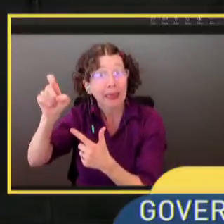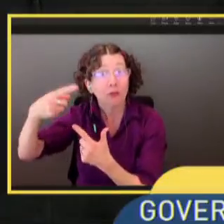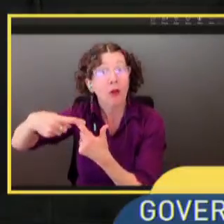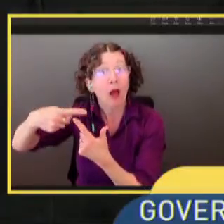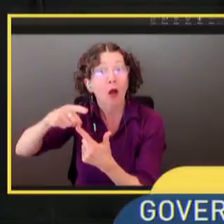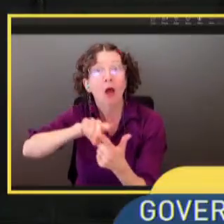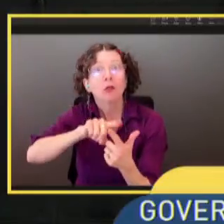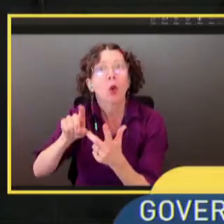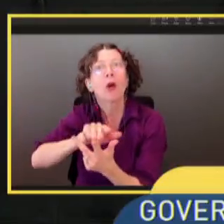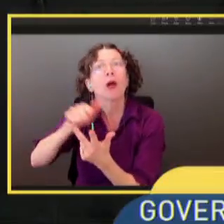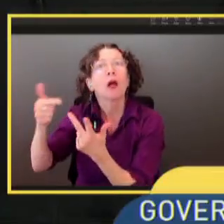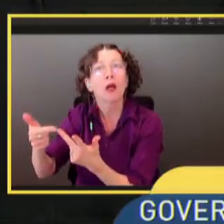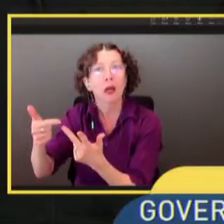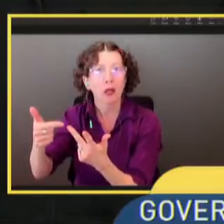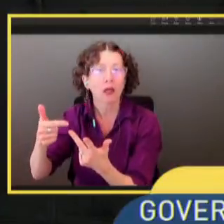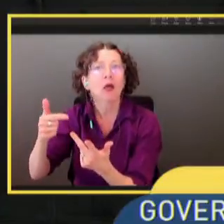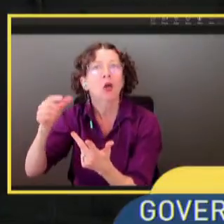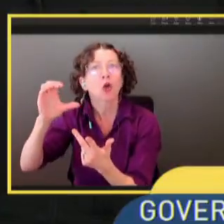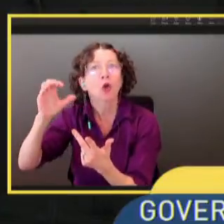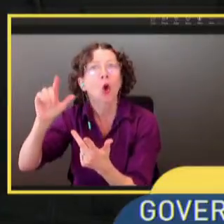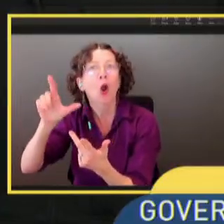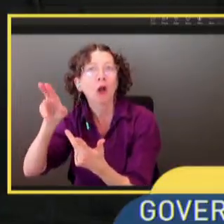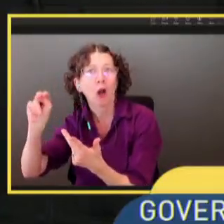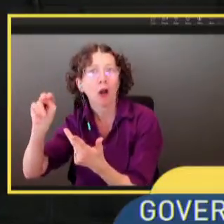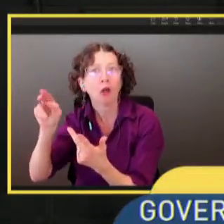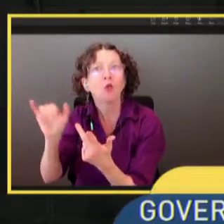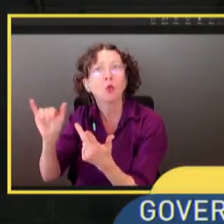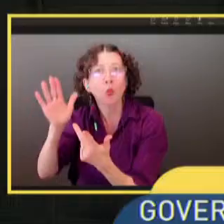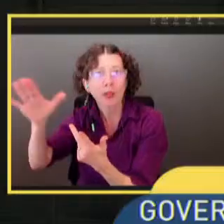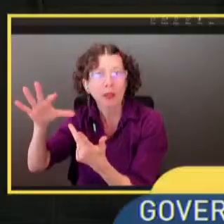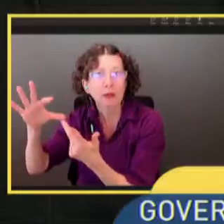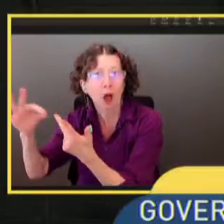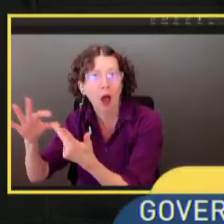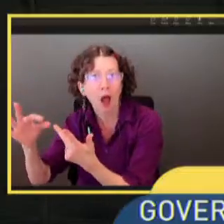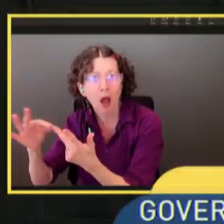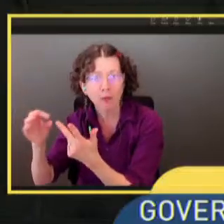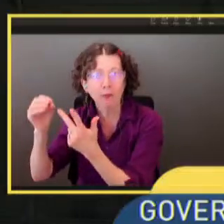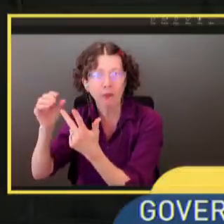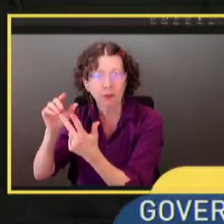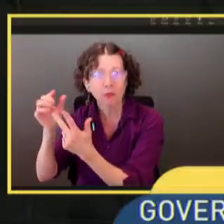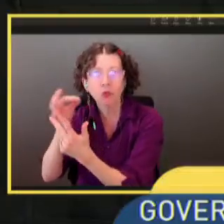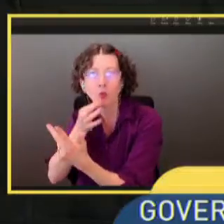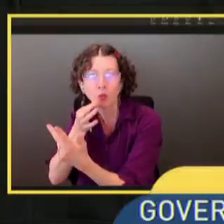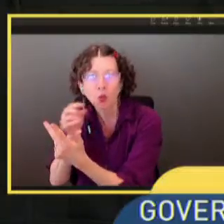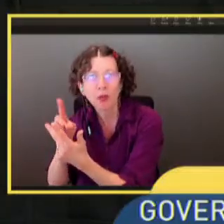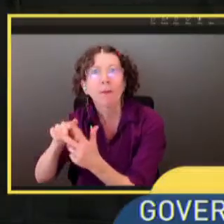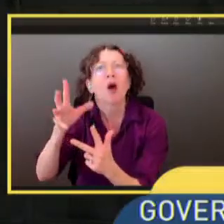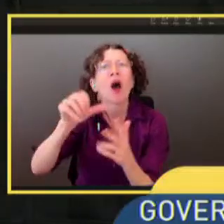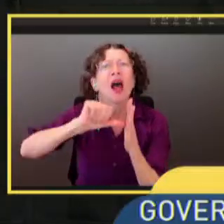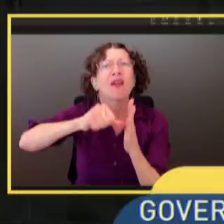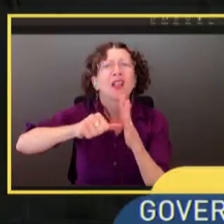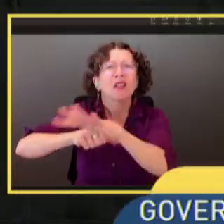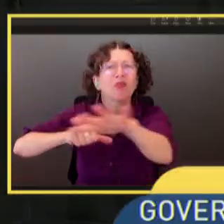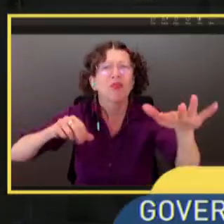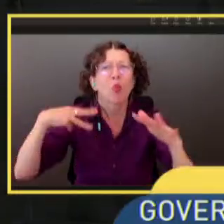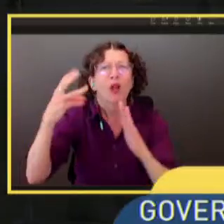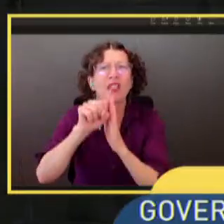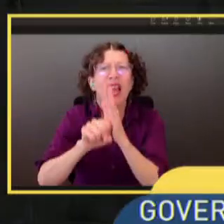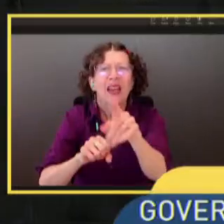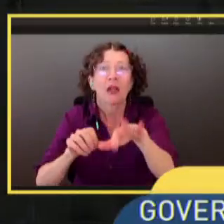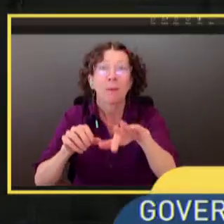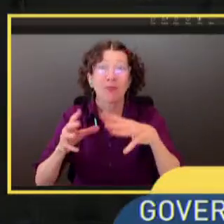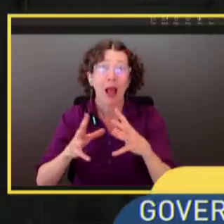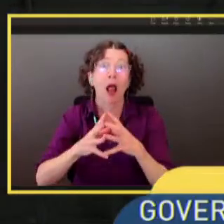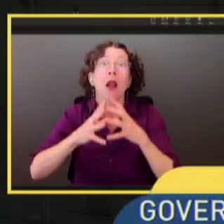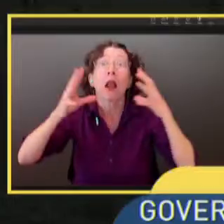and ensure that we're as prepared as possible if another breach occurs. The executive will speak in more detail about the county's work